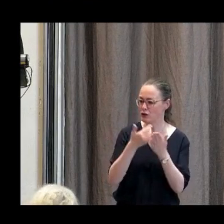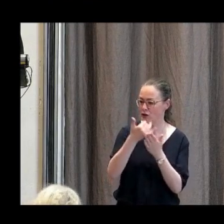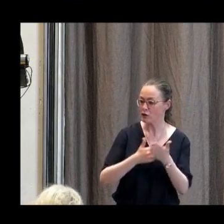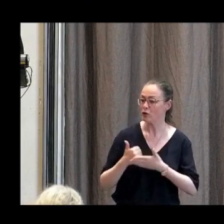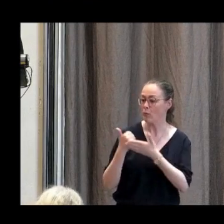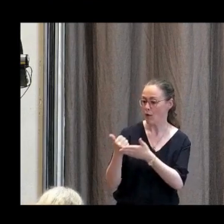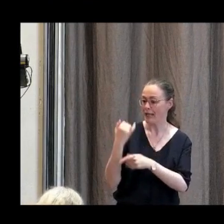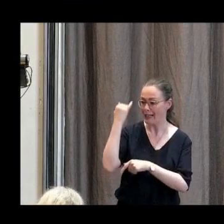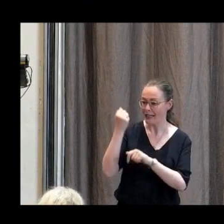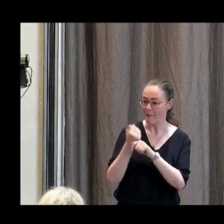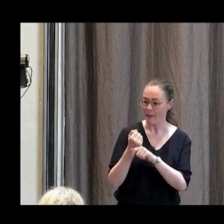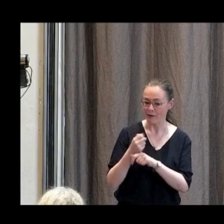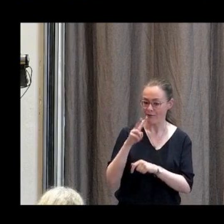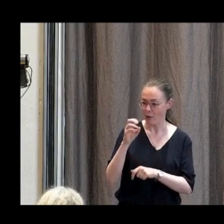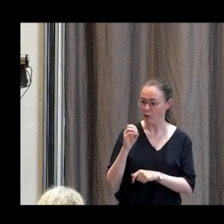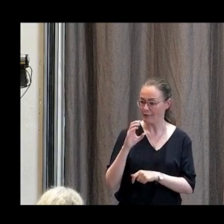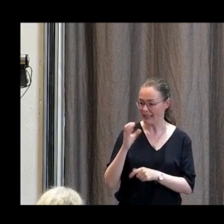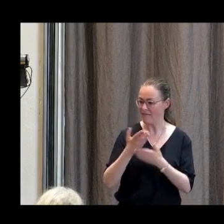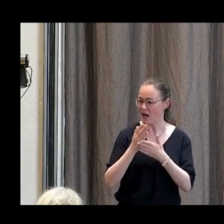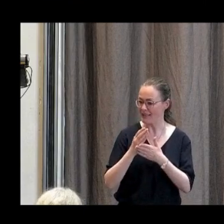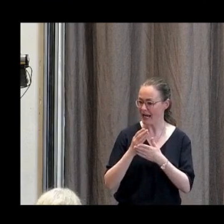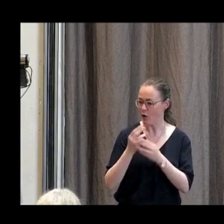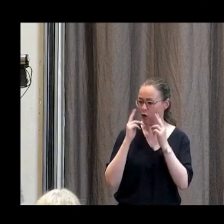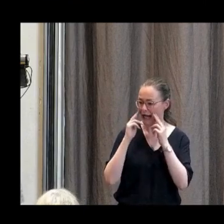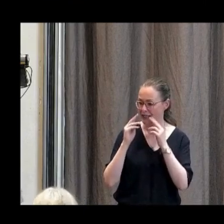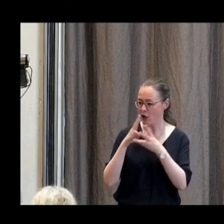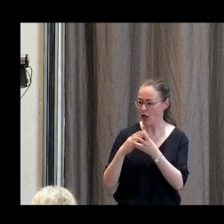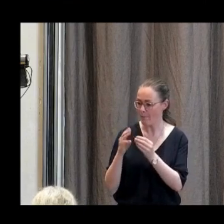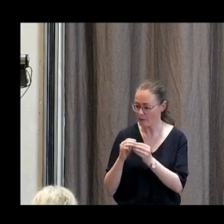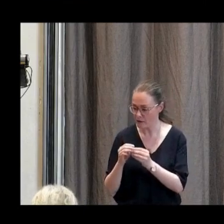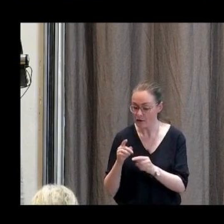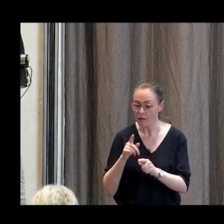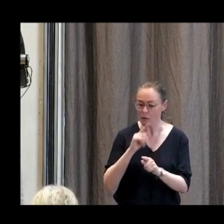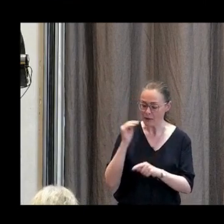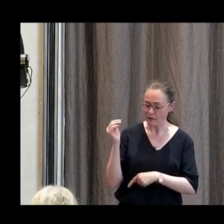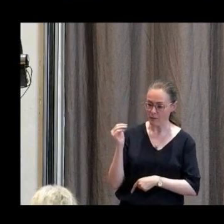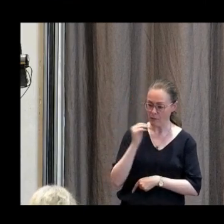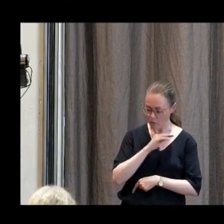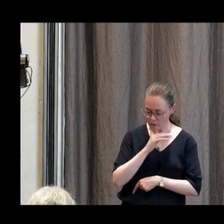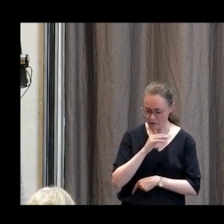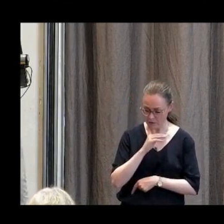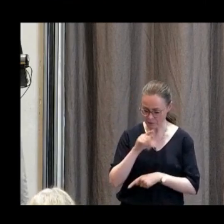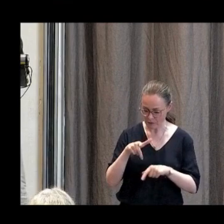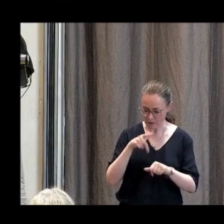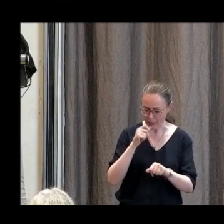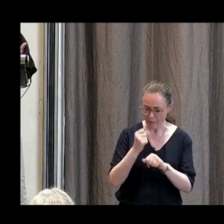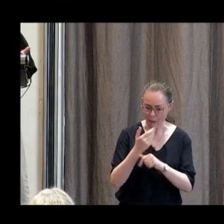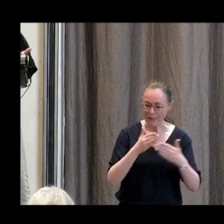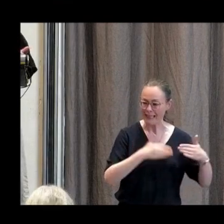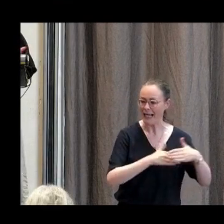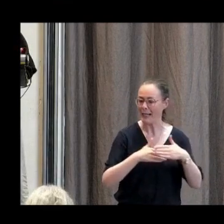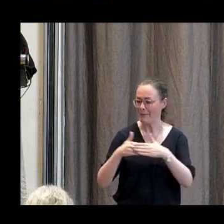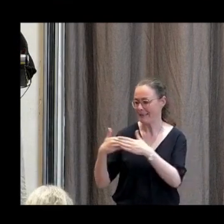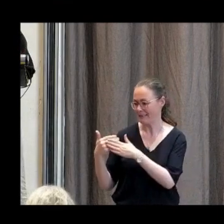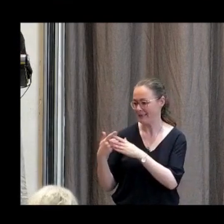supporting this idea of volatile organic compounds, but it importantly talked about the limitations within